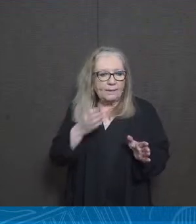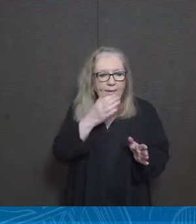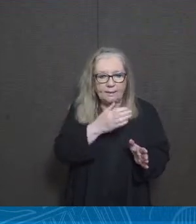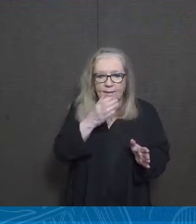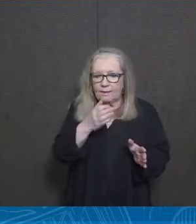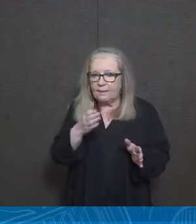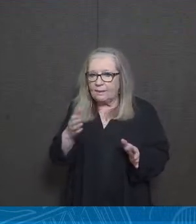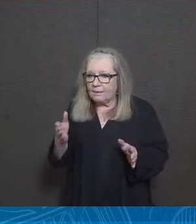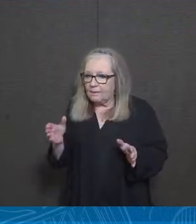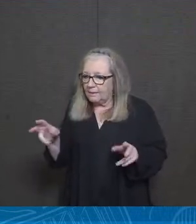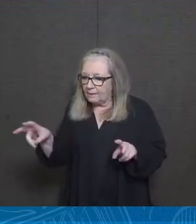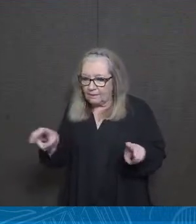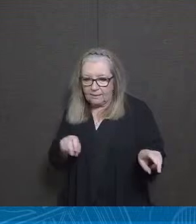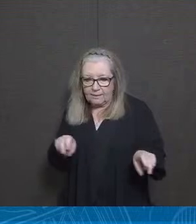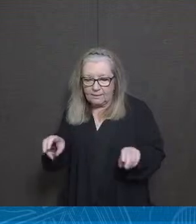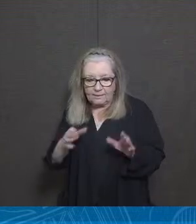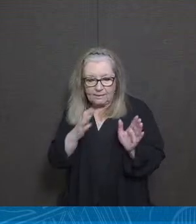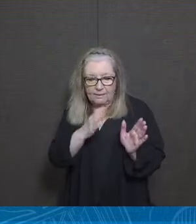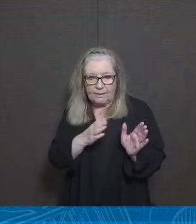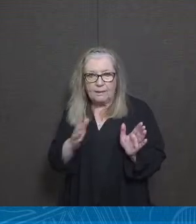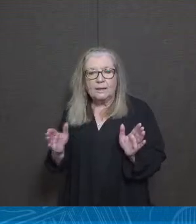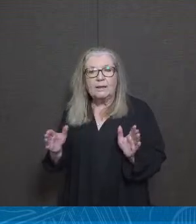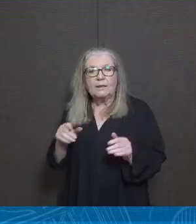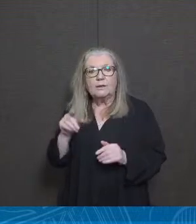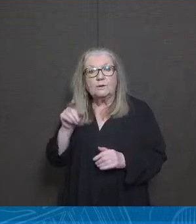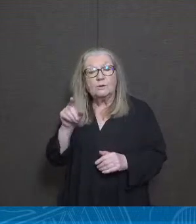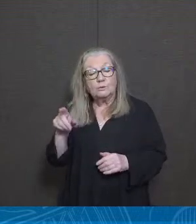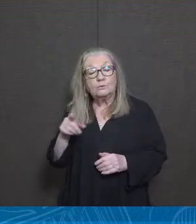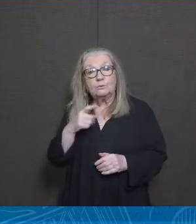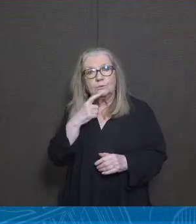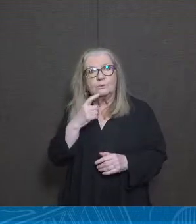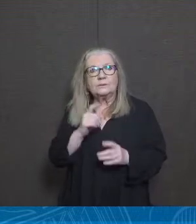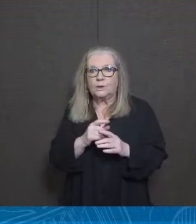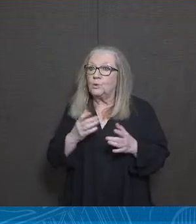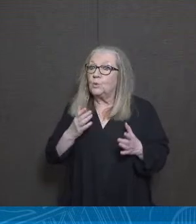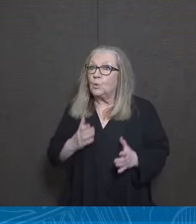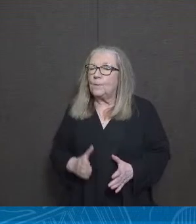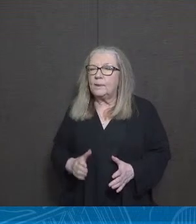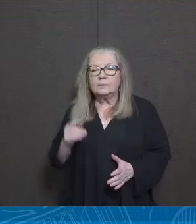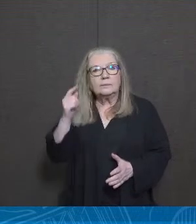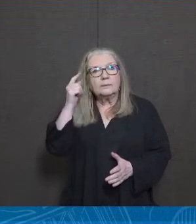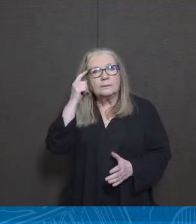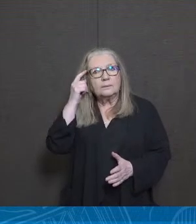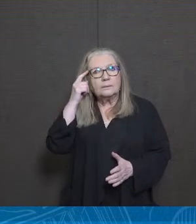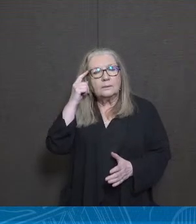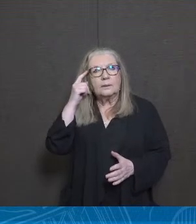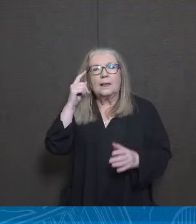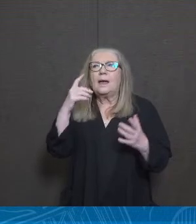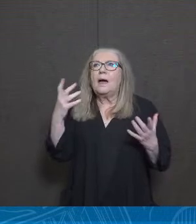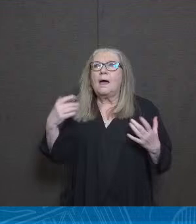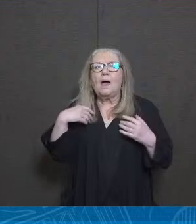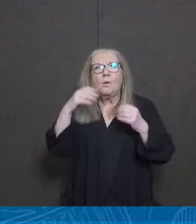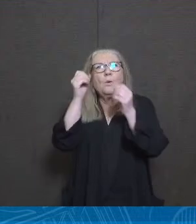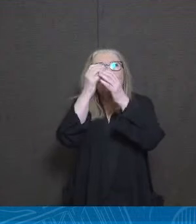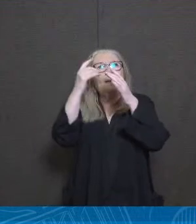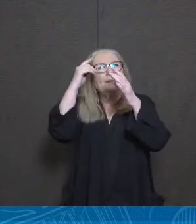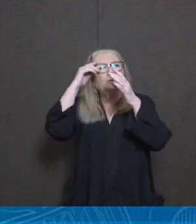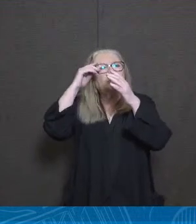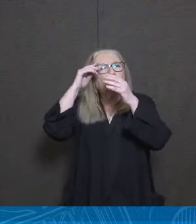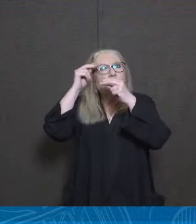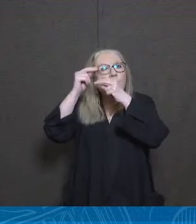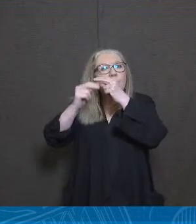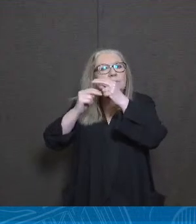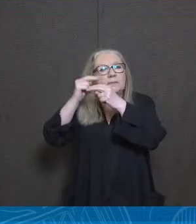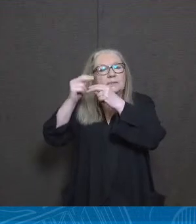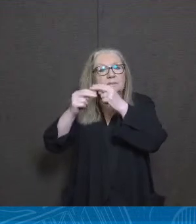news. And you mentioned like human intelligence, image processing. How can